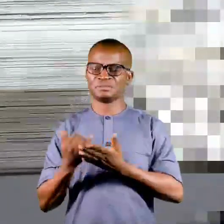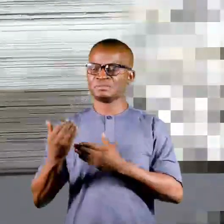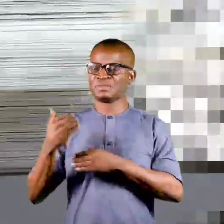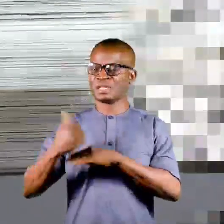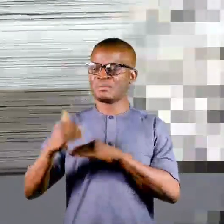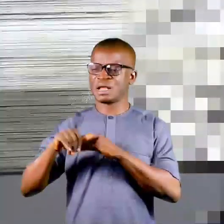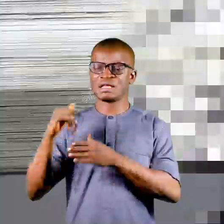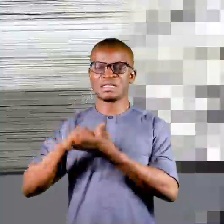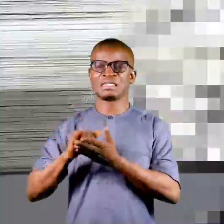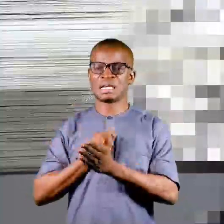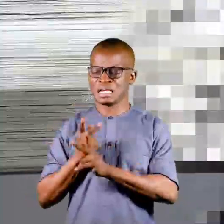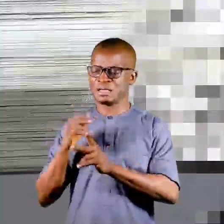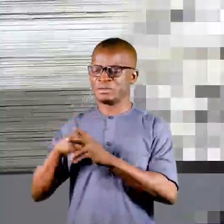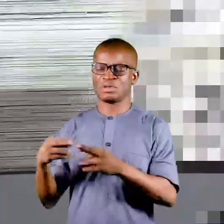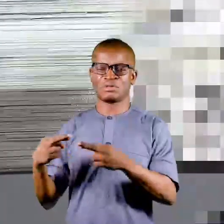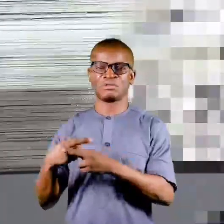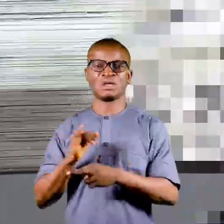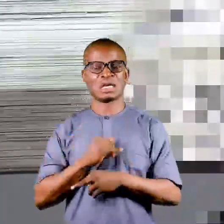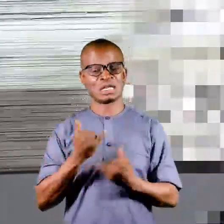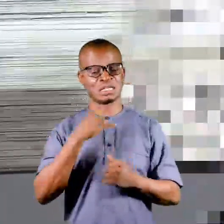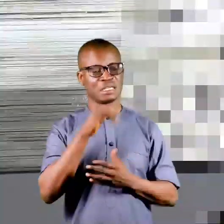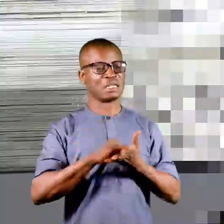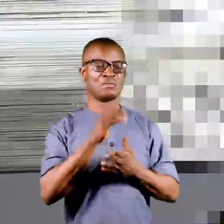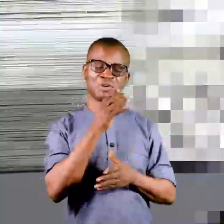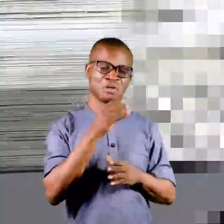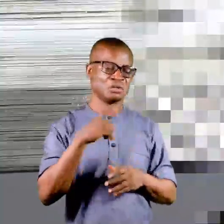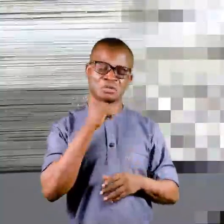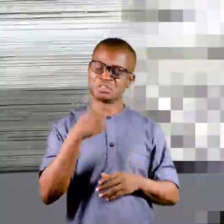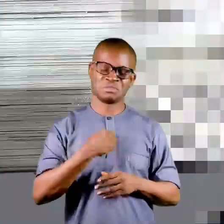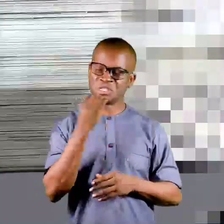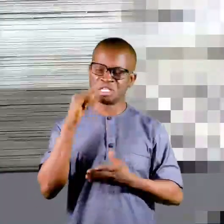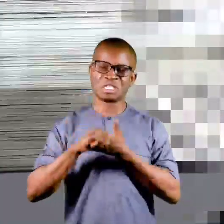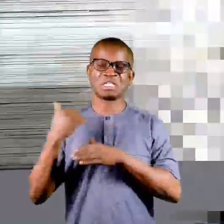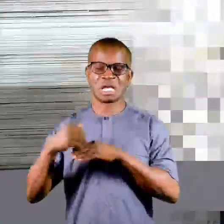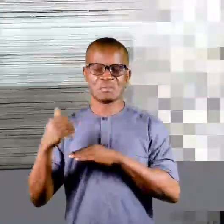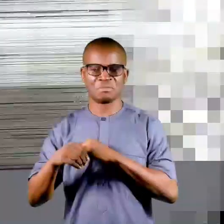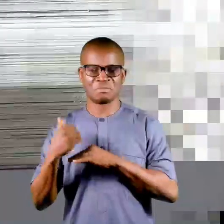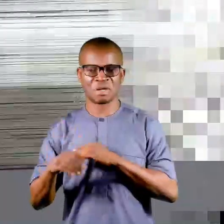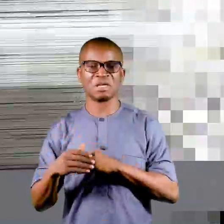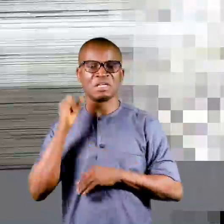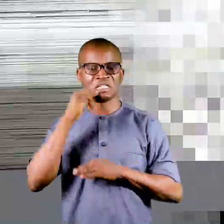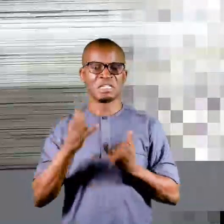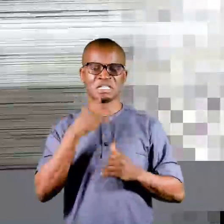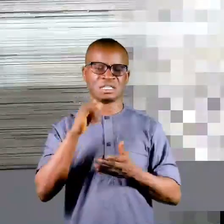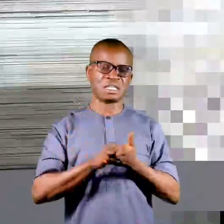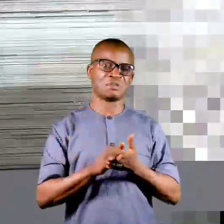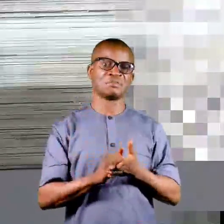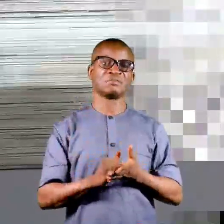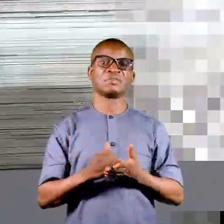that she put in the room? And I said, Mommy, I'm not the one that eat the bread. The children now said